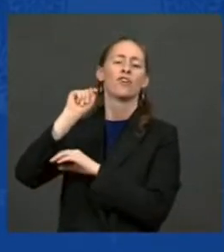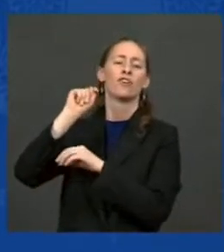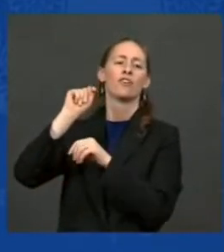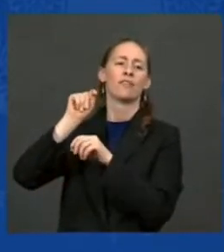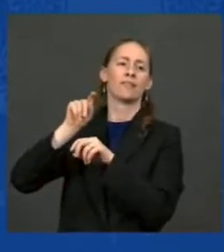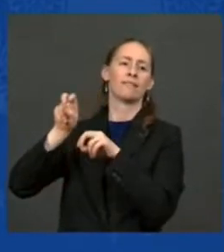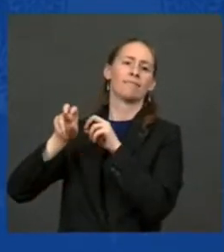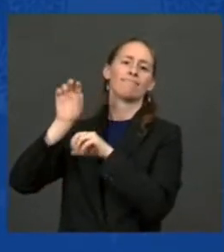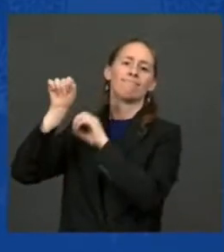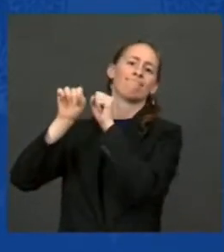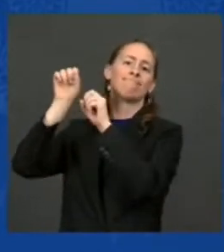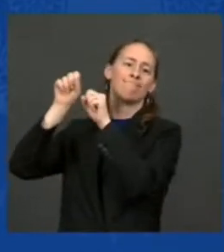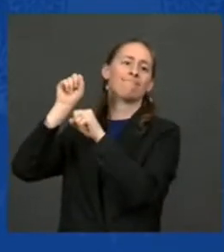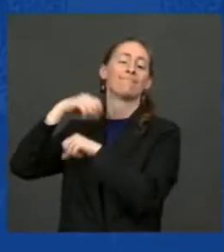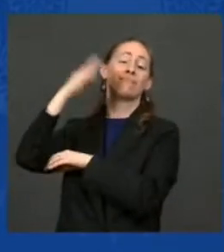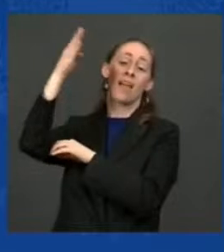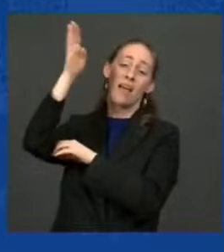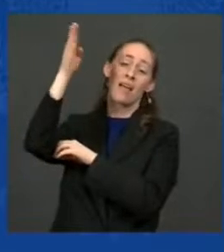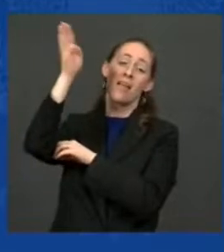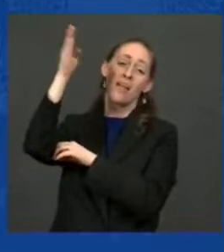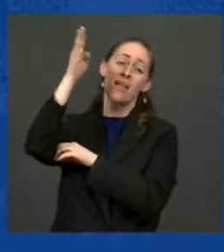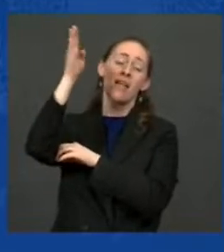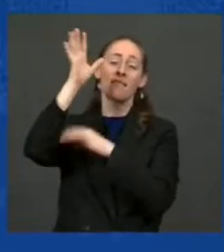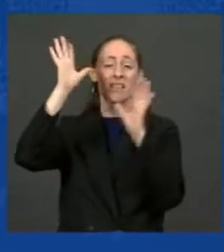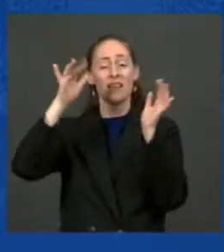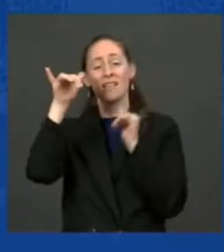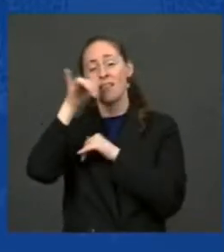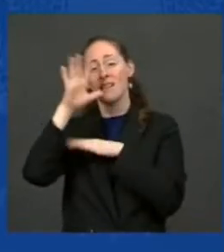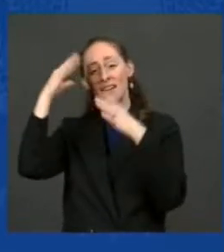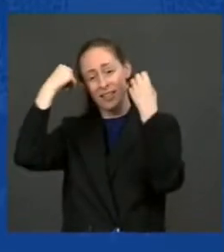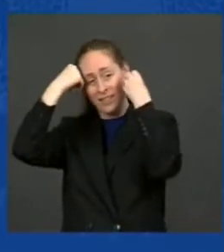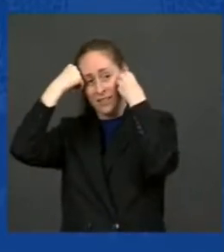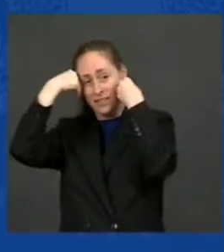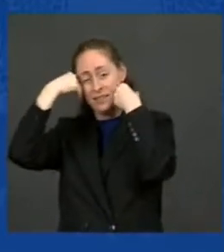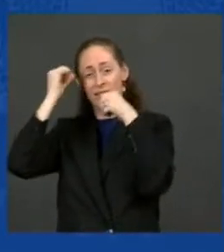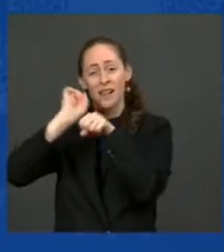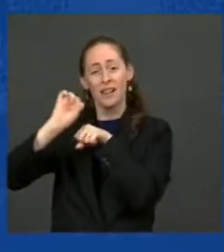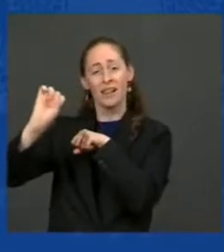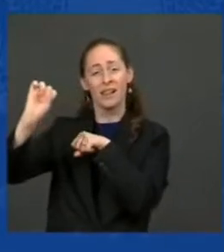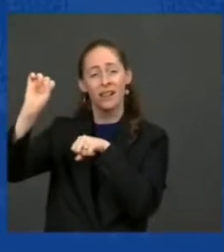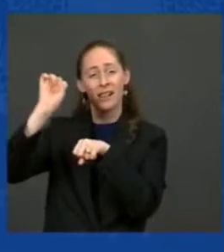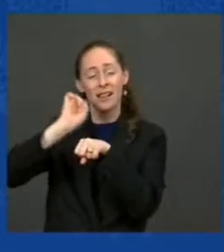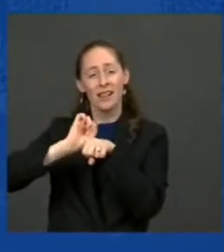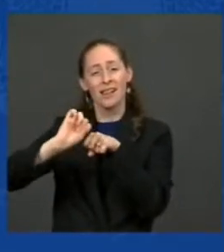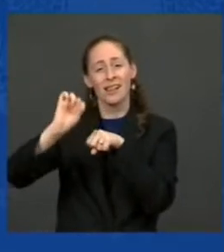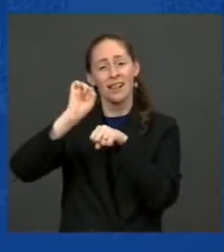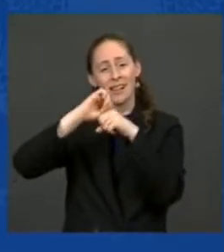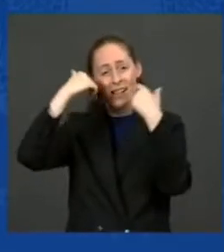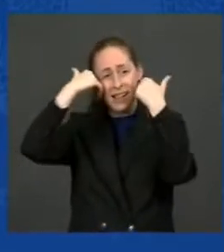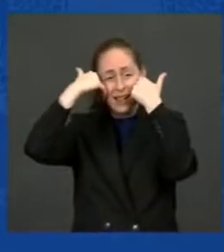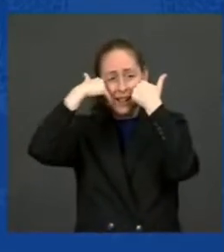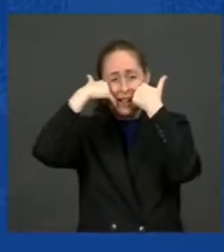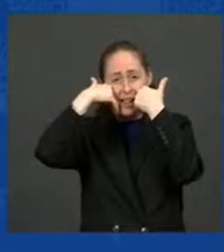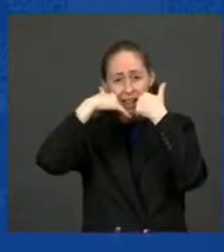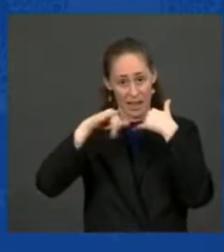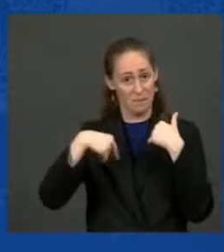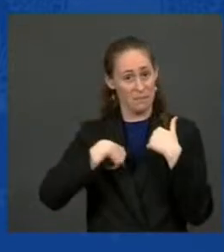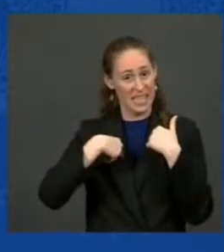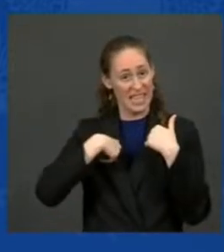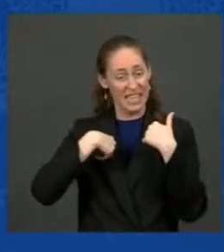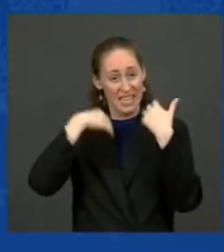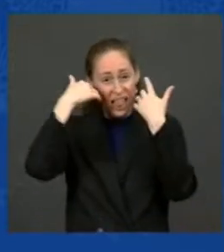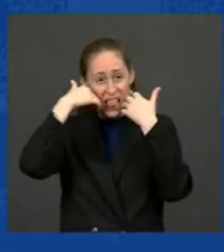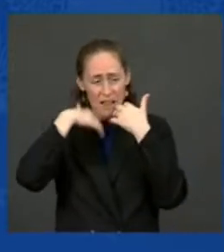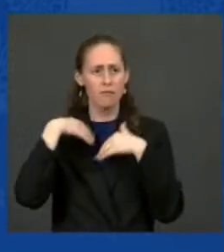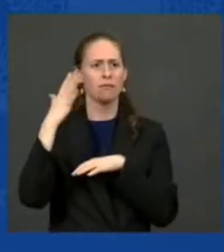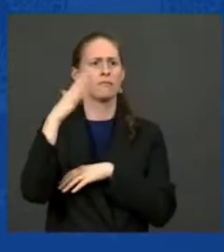molding and sweating like of the proverbial you know what. And here at the door,